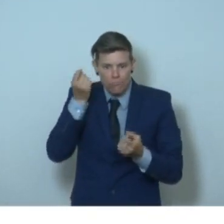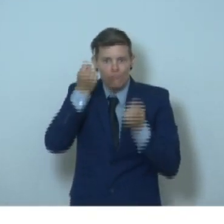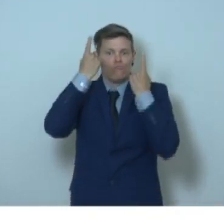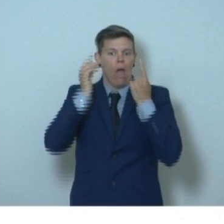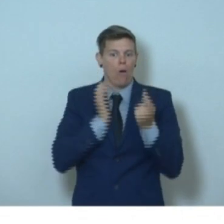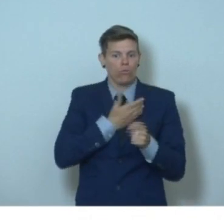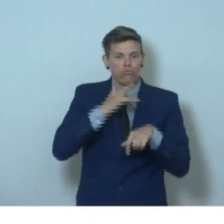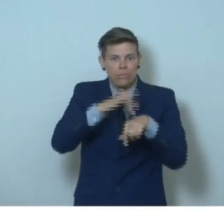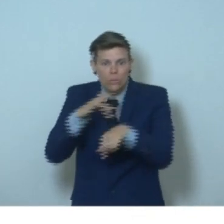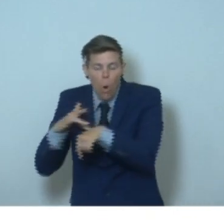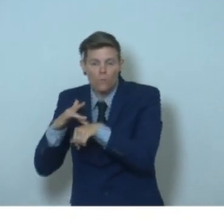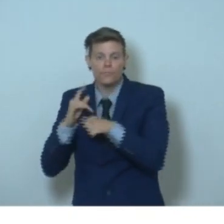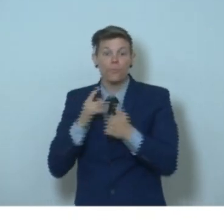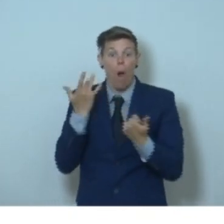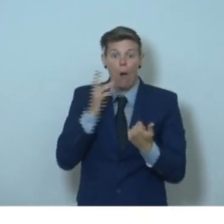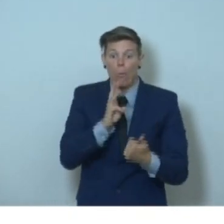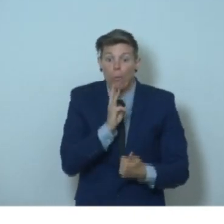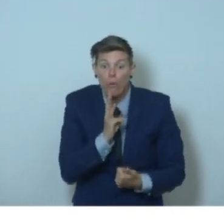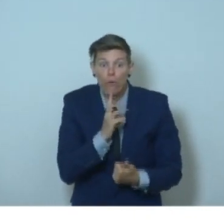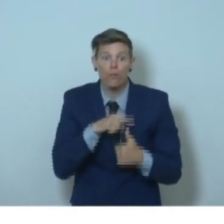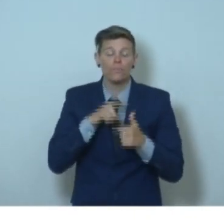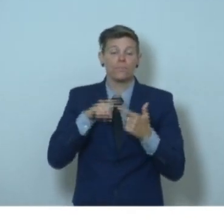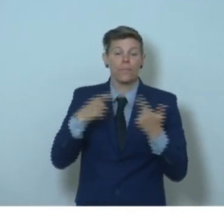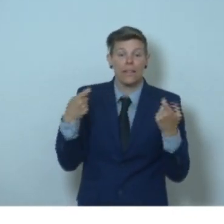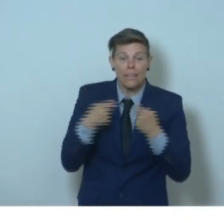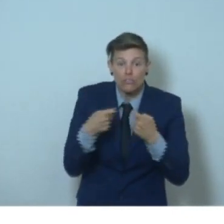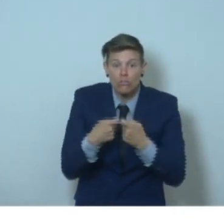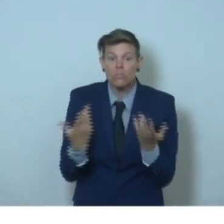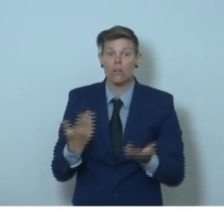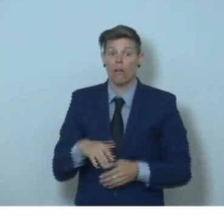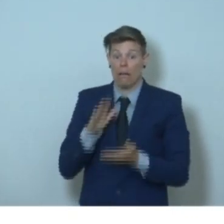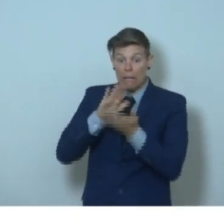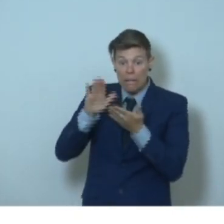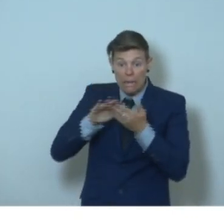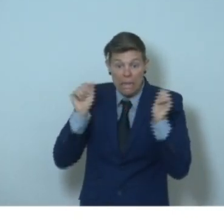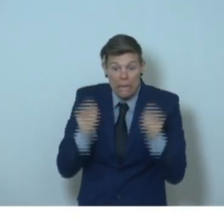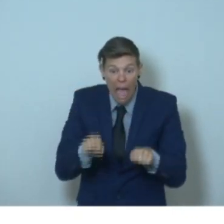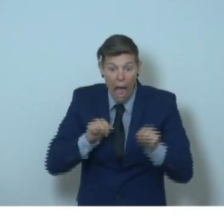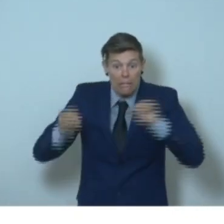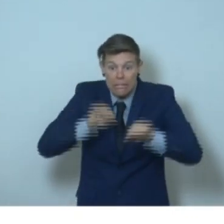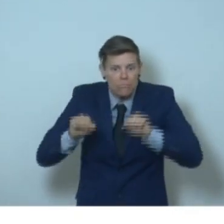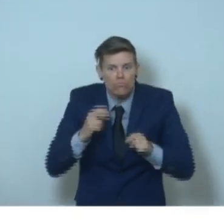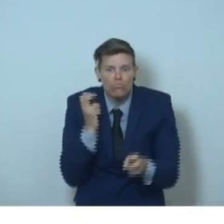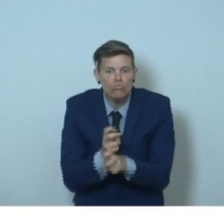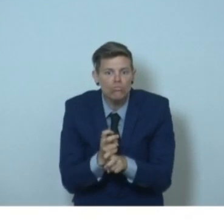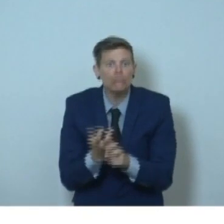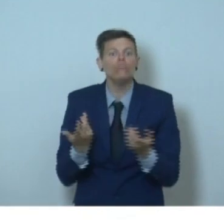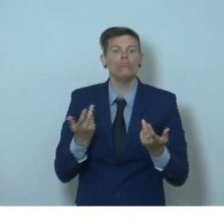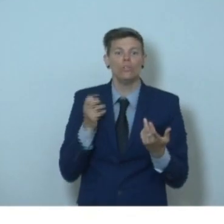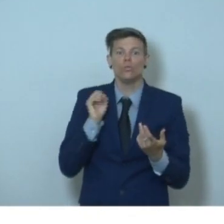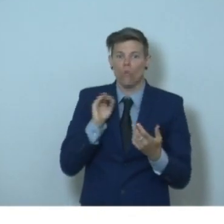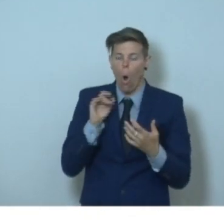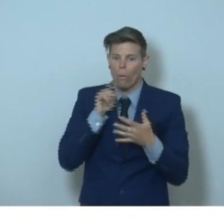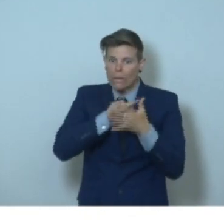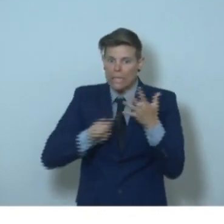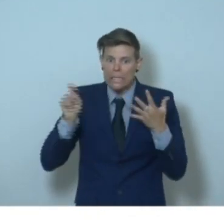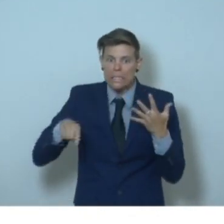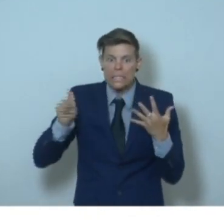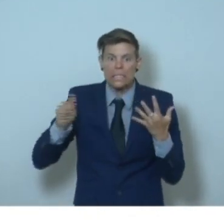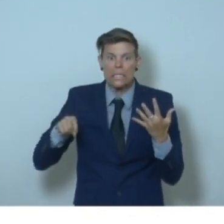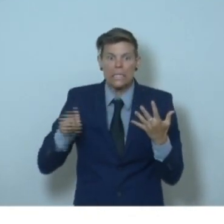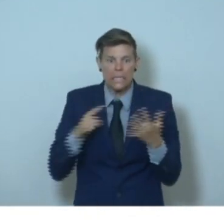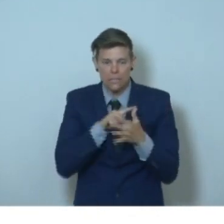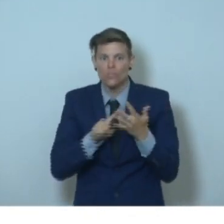electricity and access to cleaning materials and things like that. Not everyone in New Mexico has that, and I'm sure everyone watching